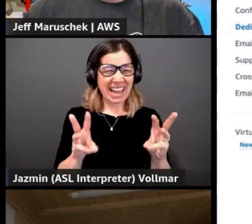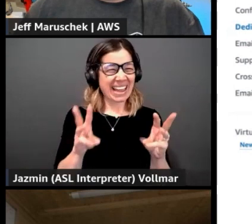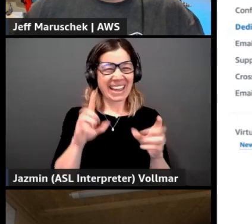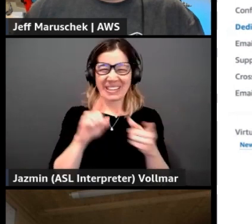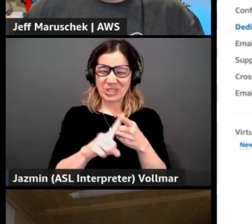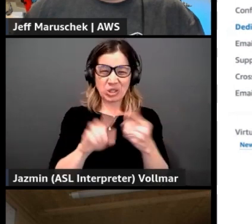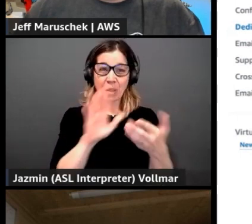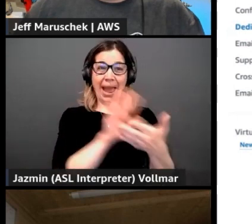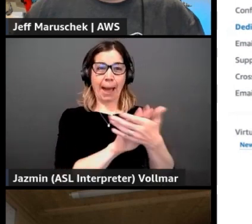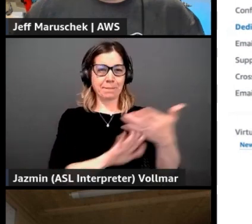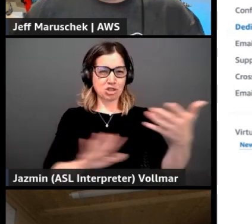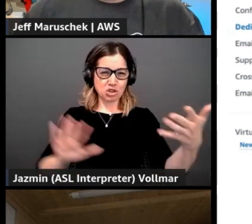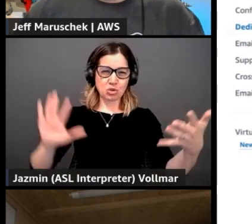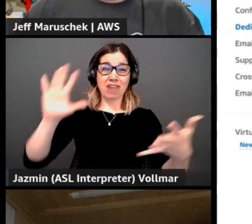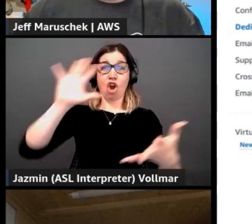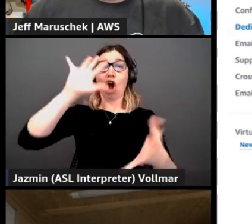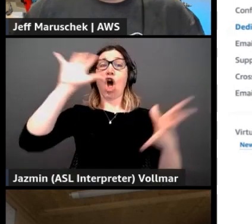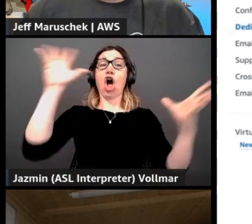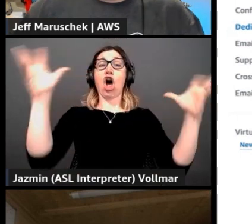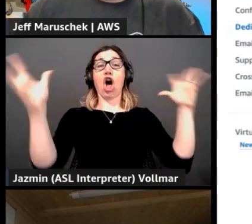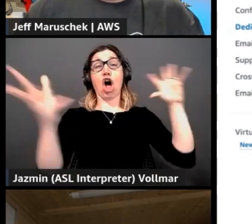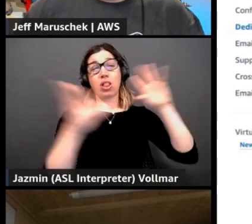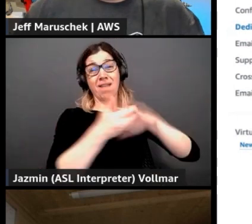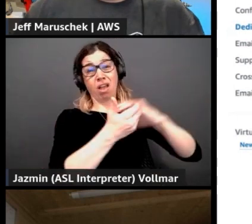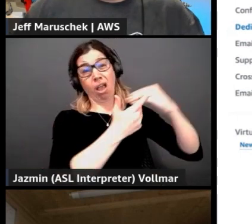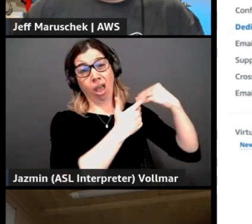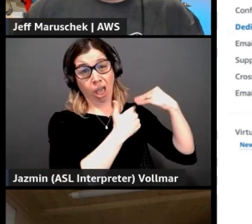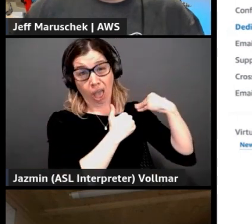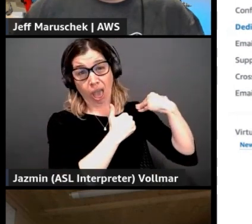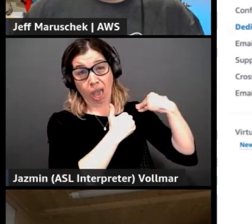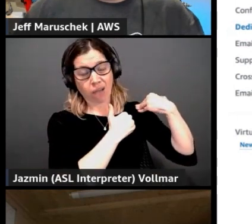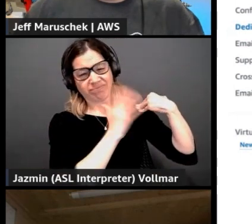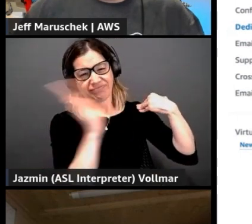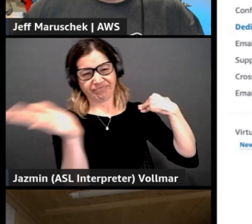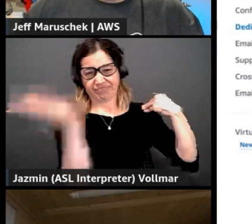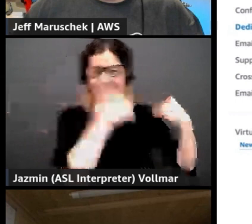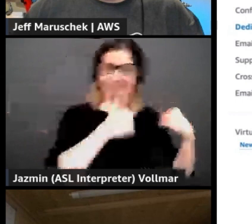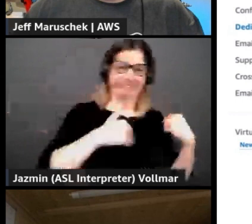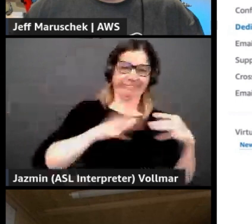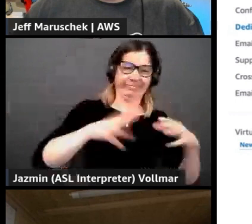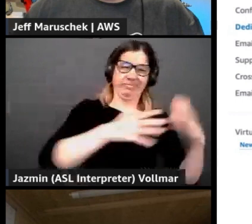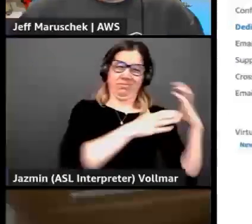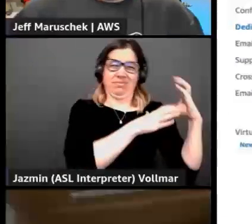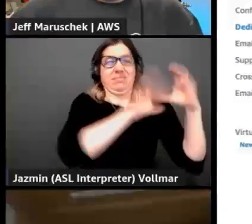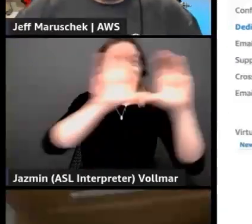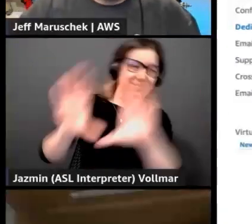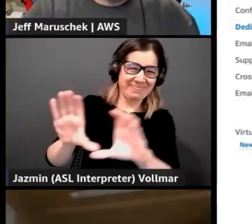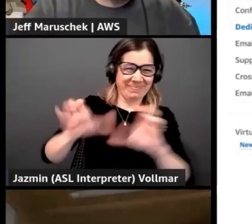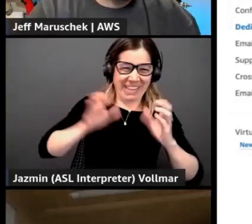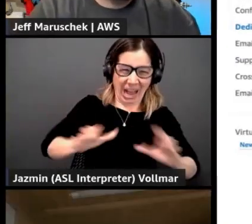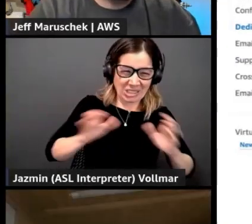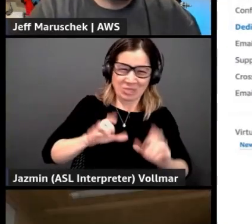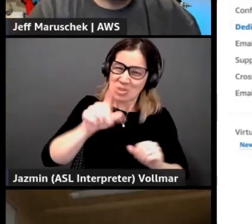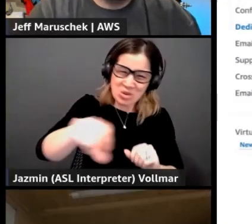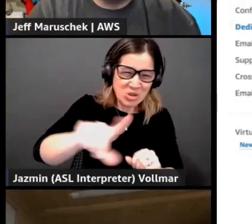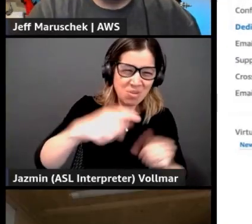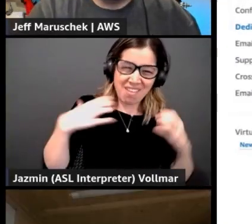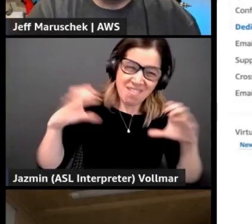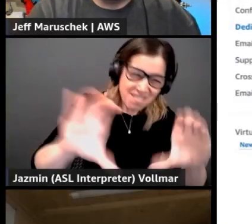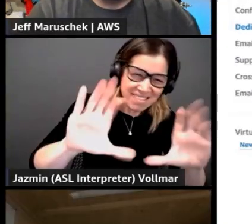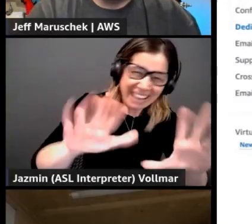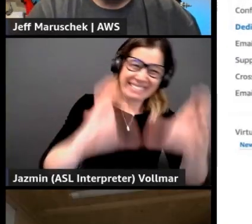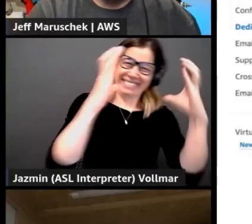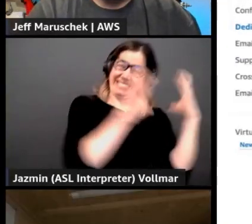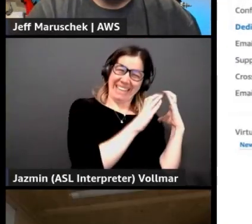abstracting all of that heavy lifting that you've got to do away from the customer, allow the customer to do things that maybe are a little bit more